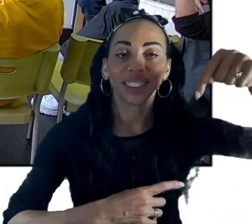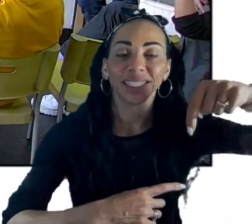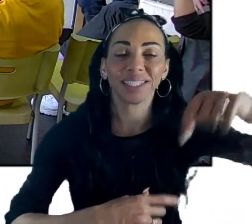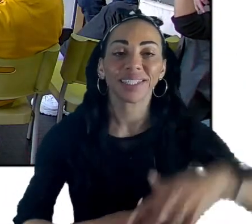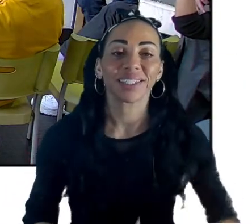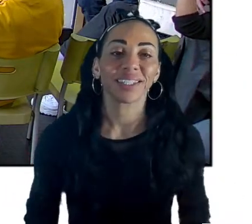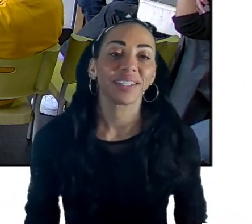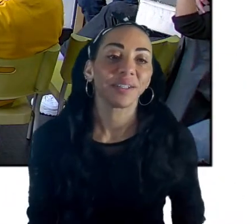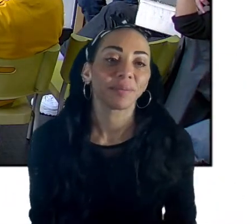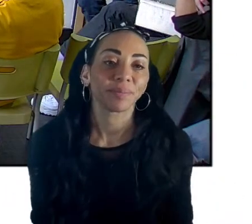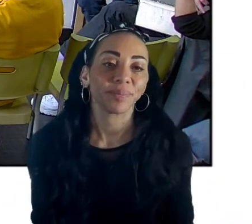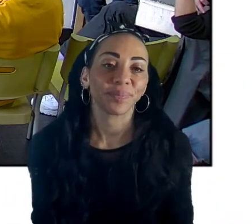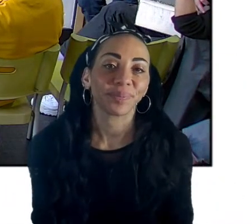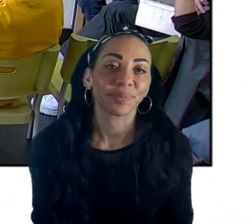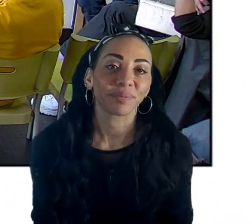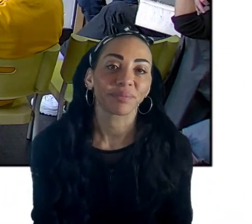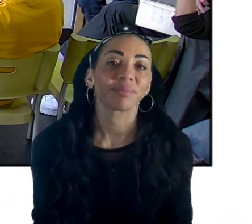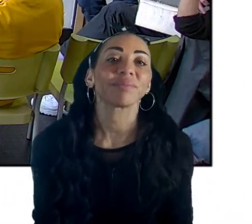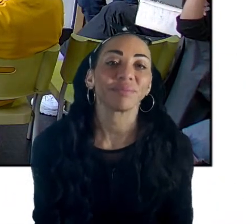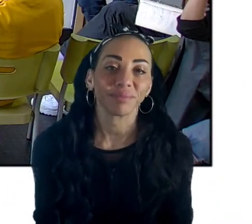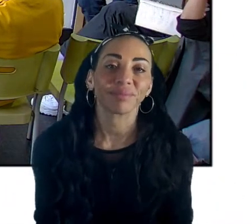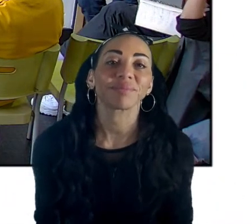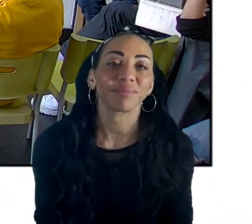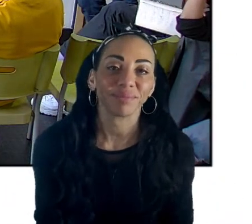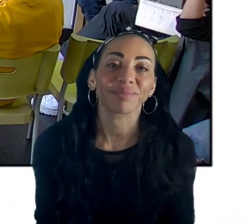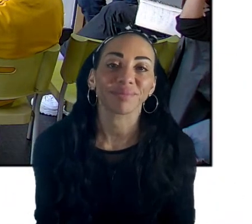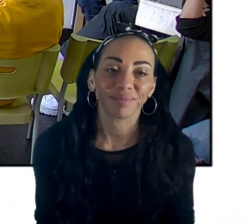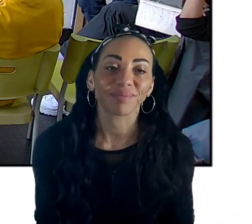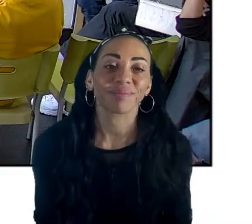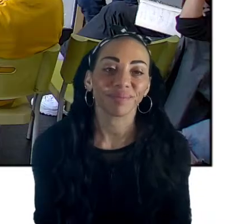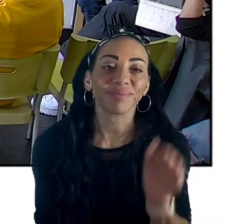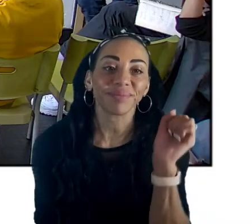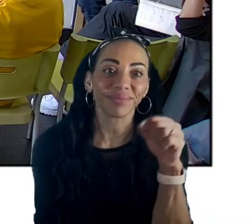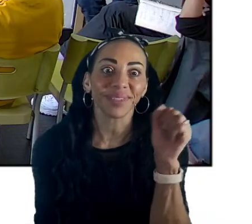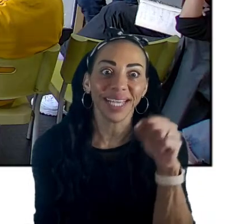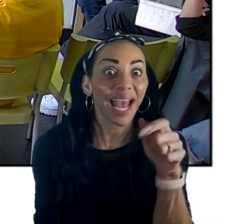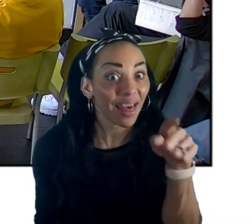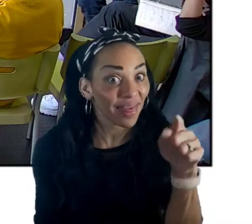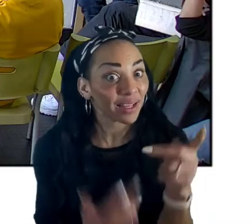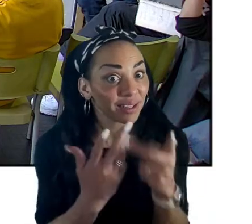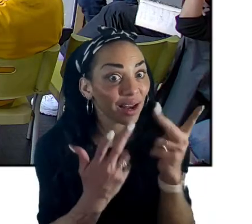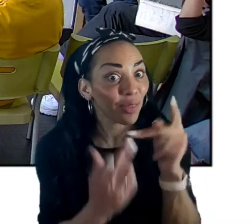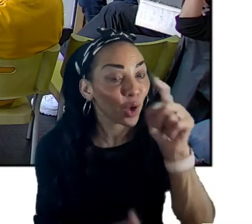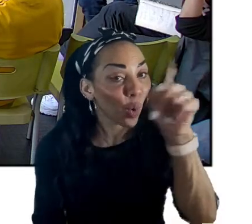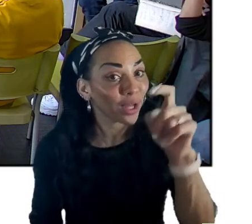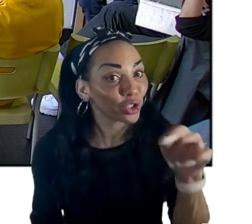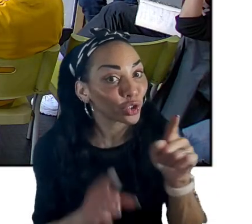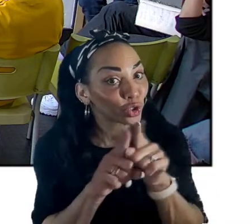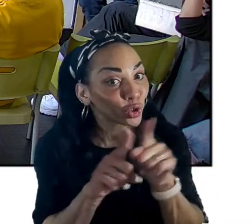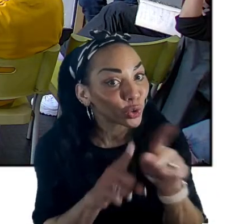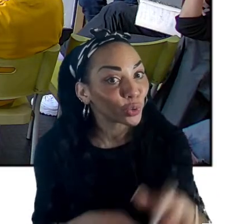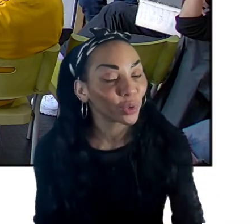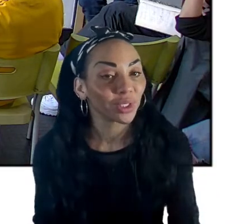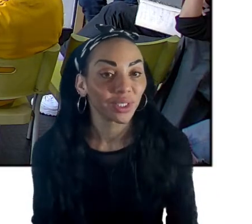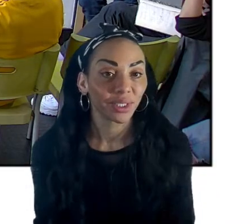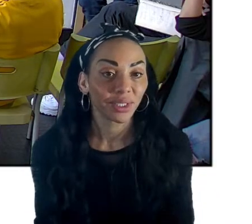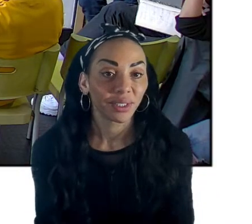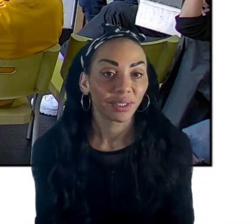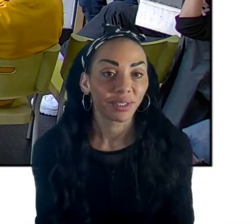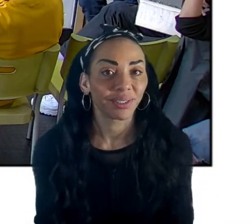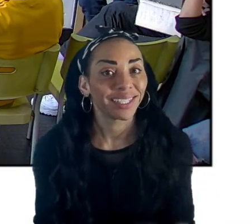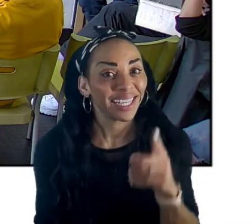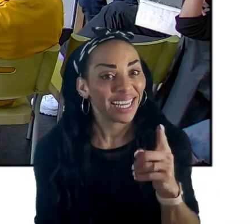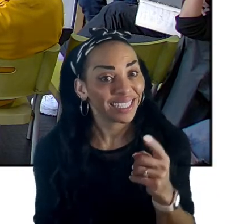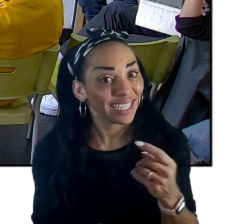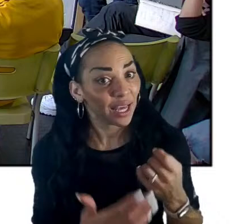40 years later. Yeah, I mean, it's like, that's another question as well, isn't it? Is it evolving against, or